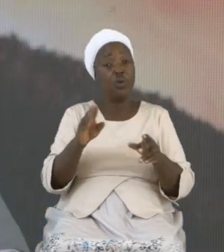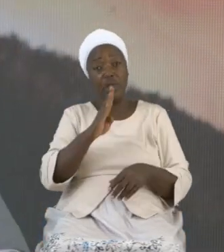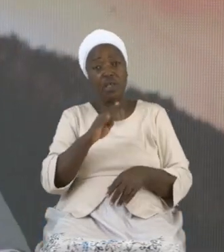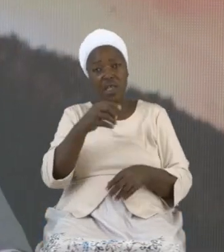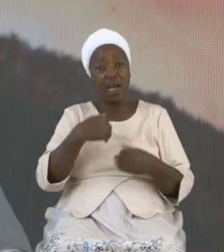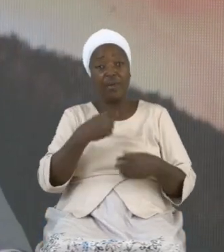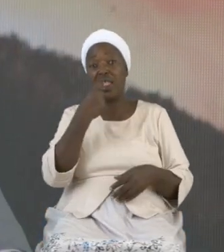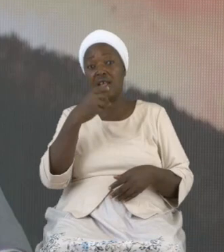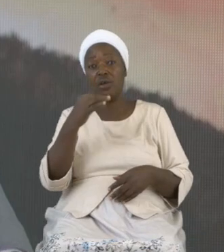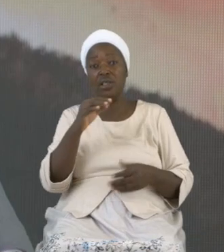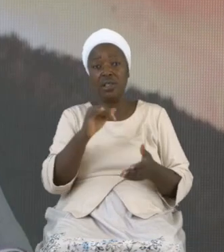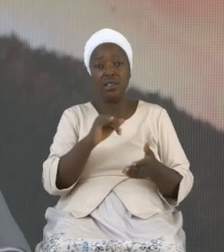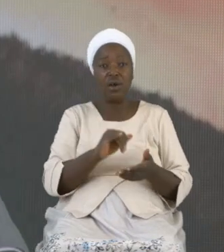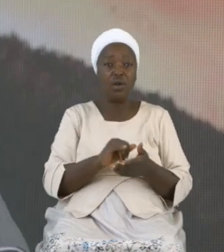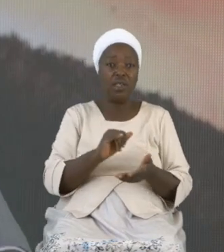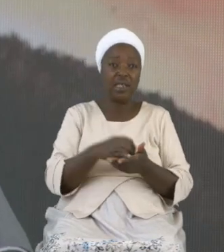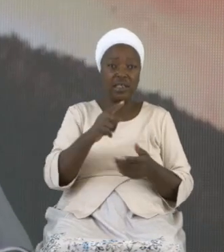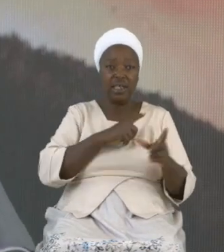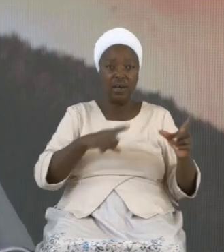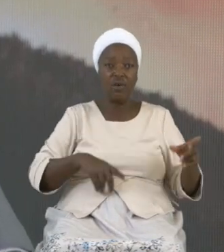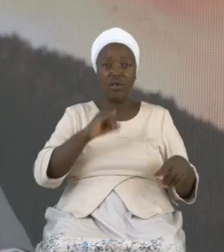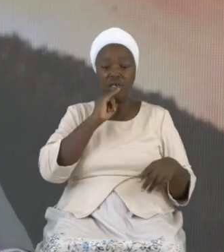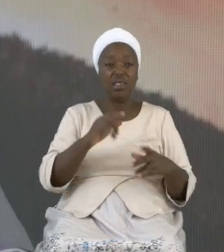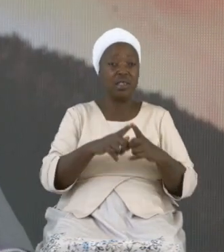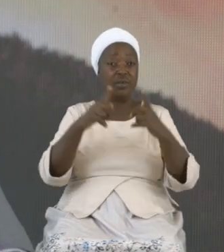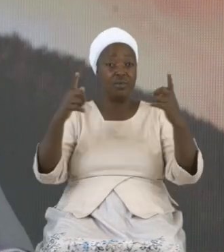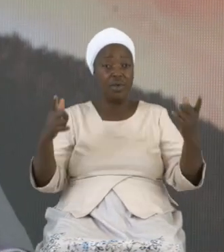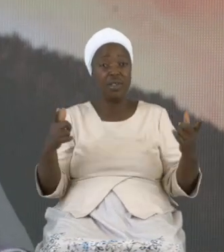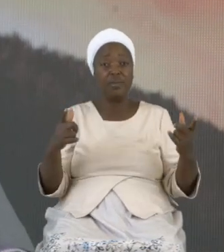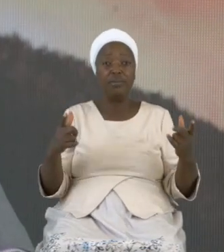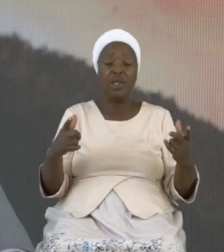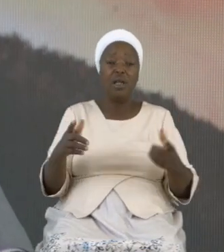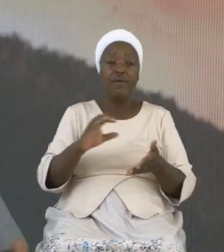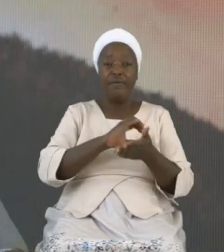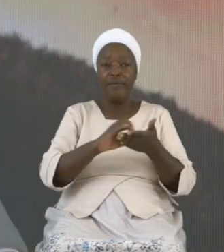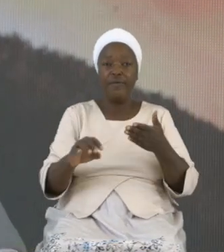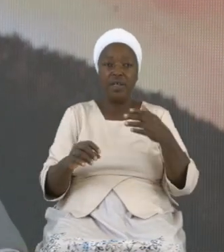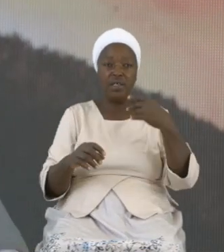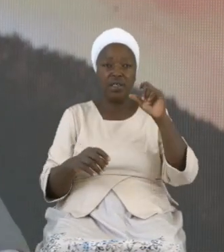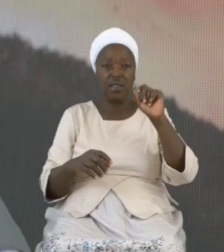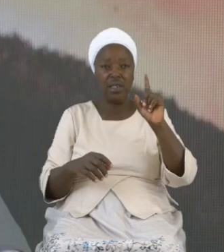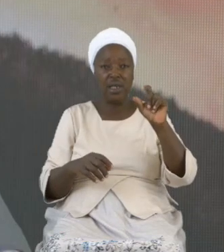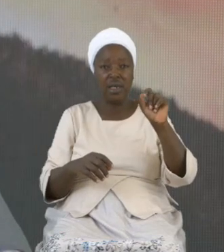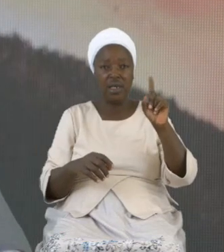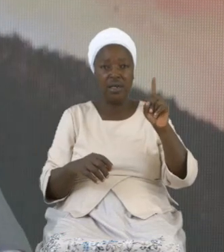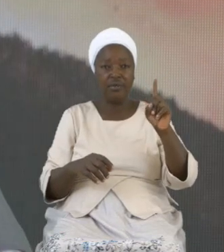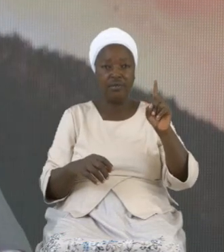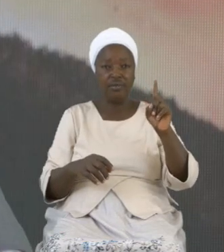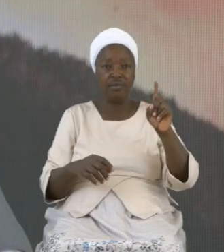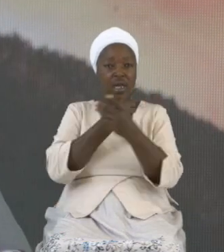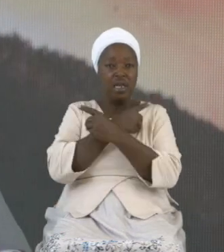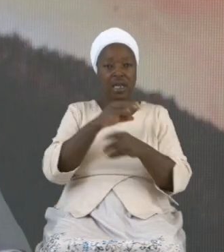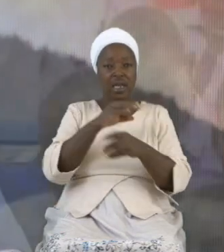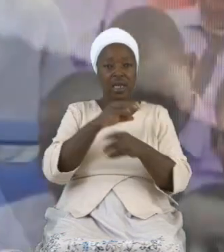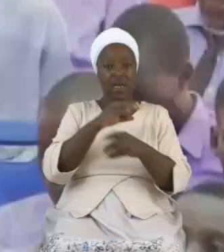Lord is gracious. Look at verse 11. Dearly beloved, I beseech